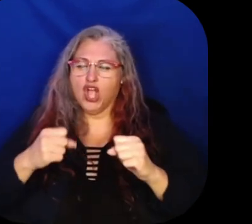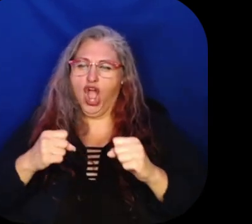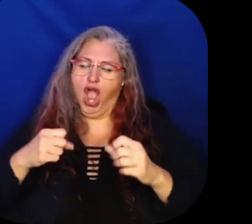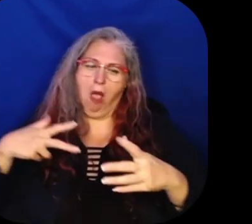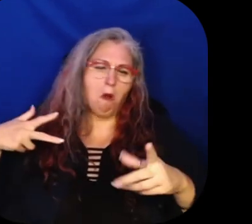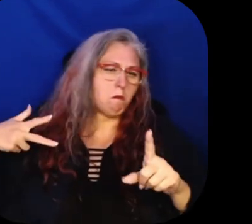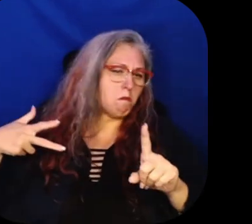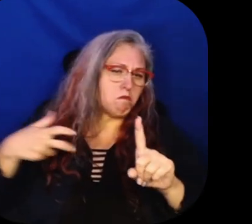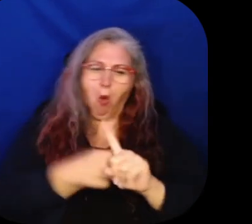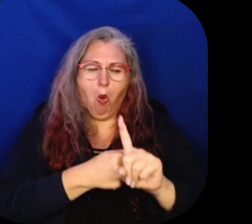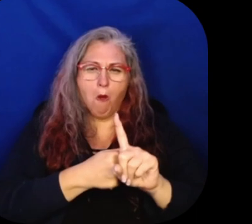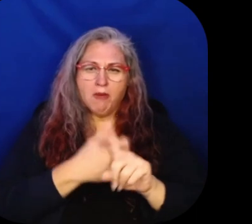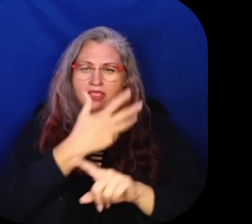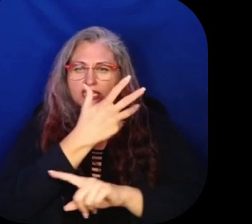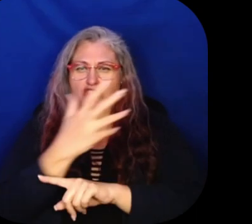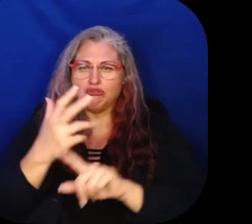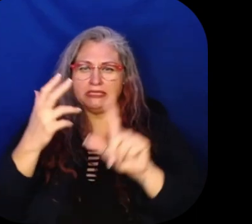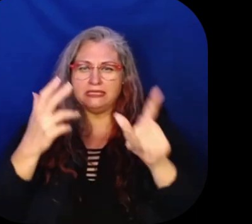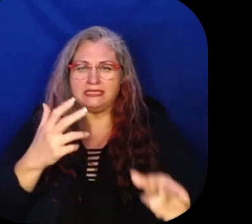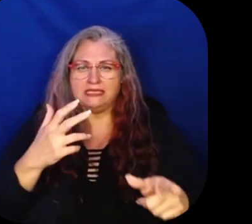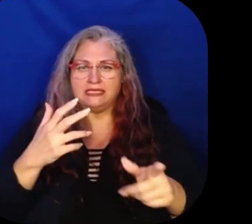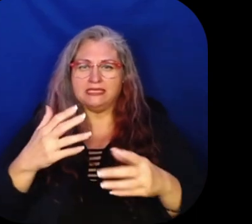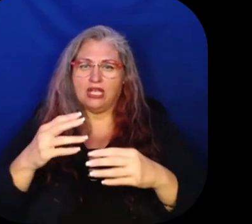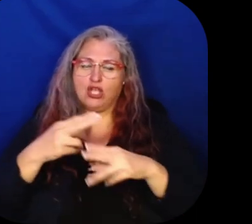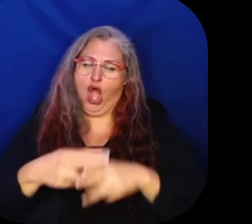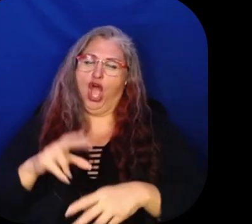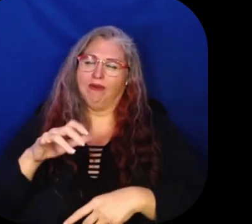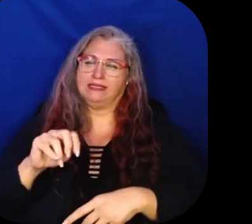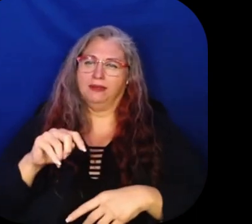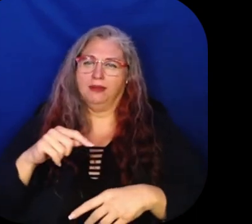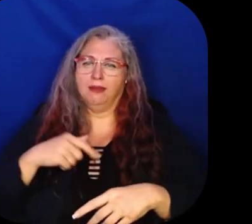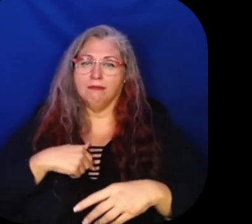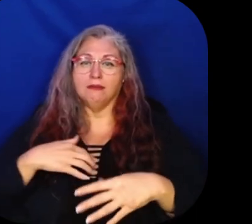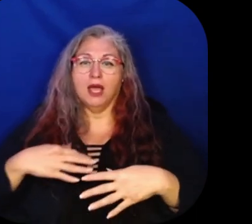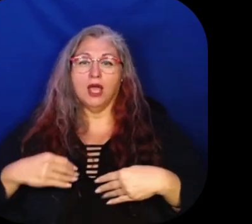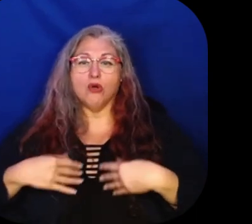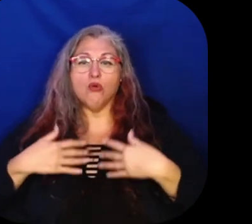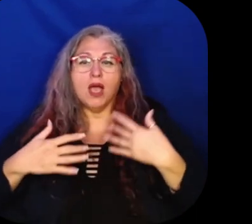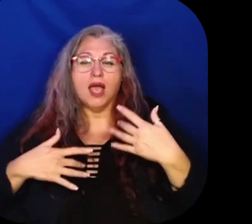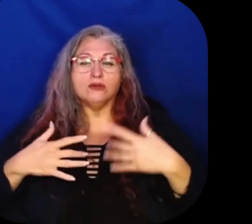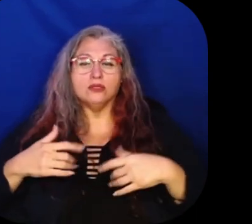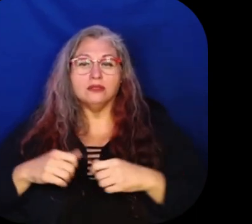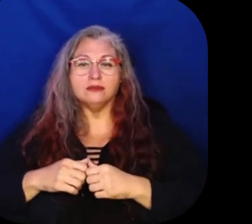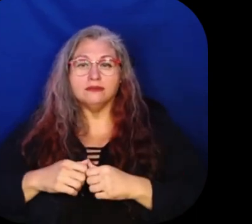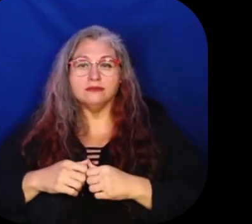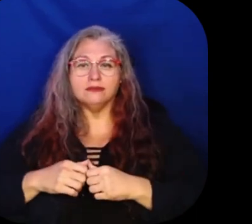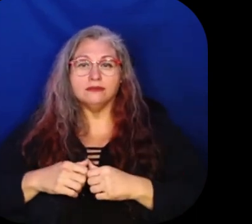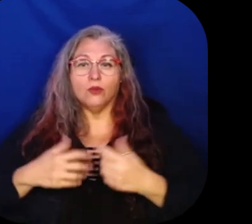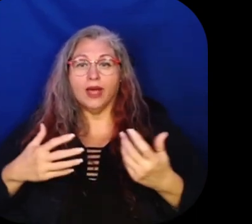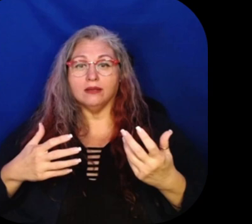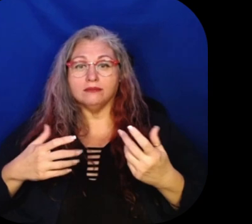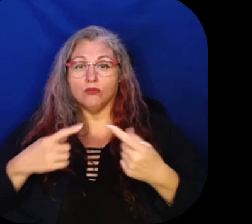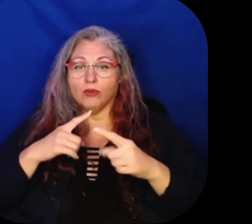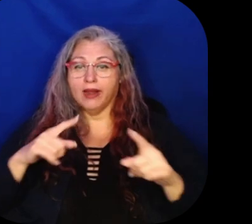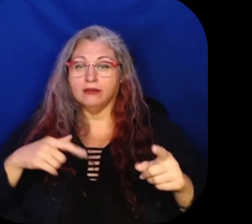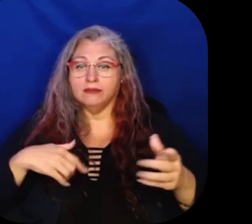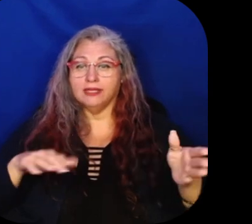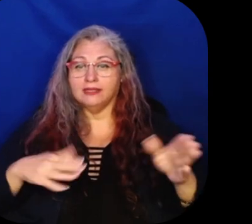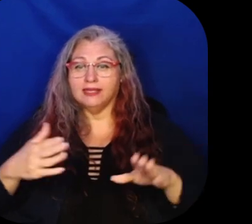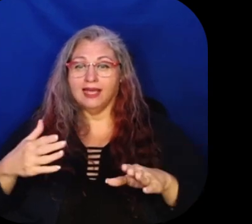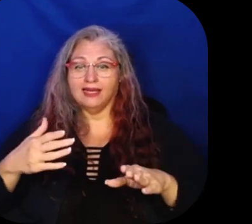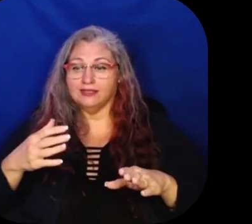racism, and my arousal, my arousal, pronounced dead not long after